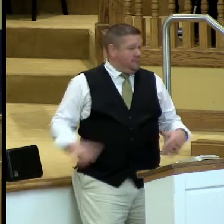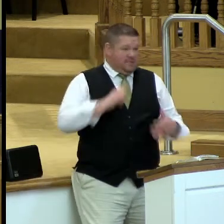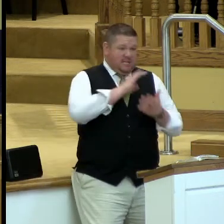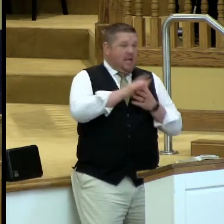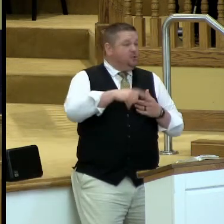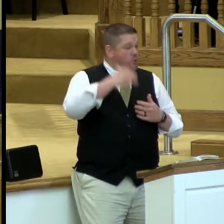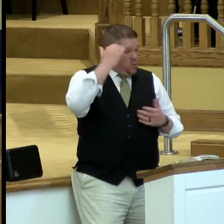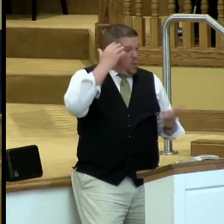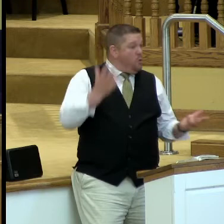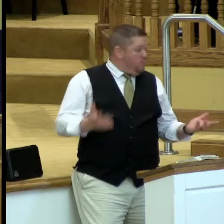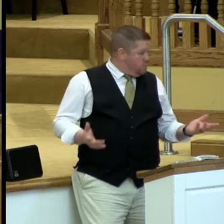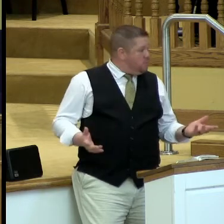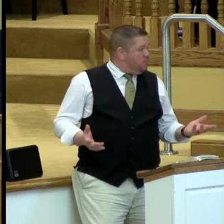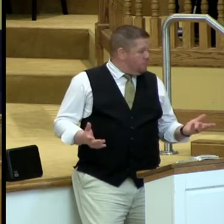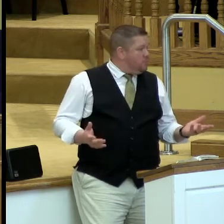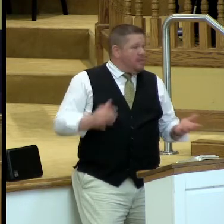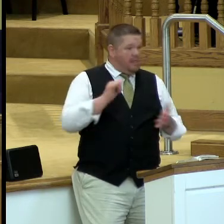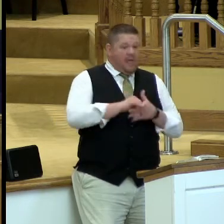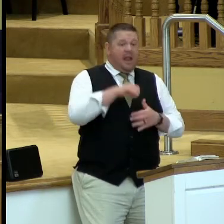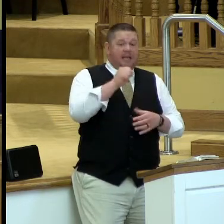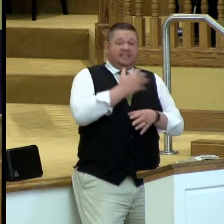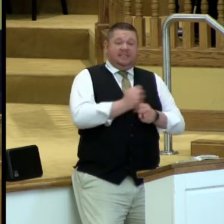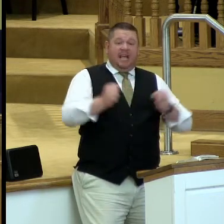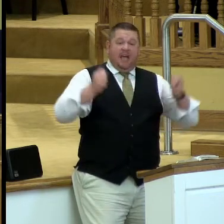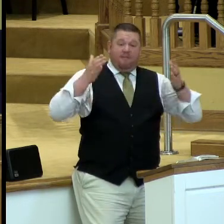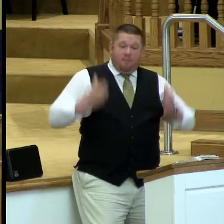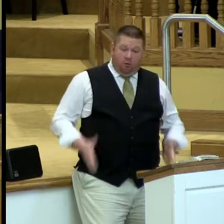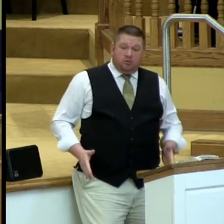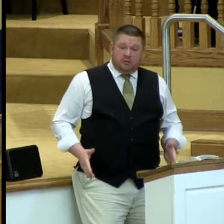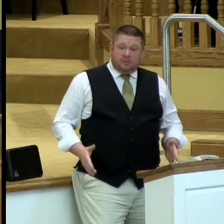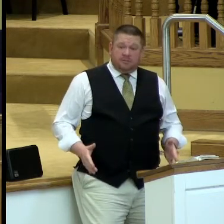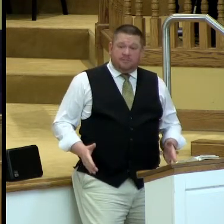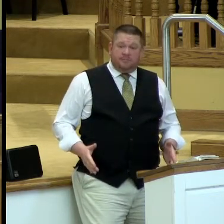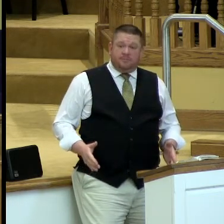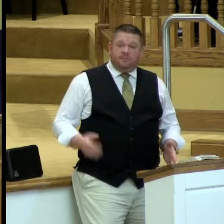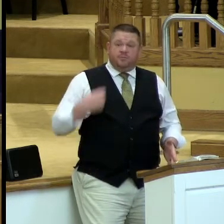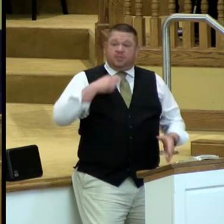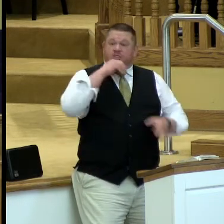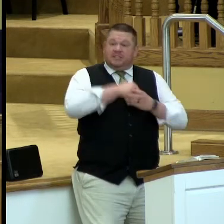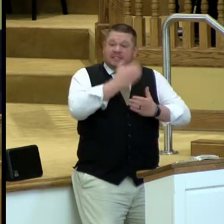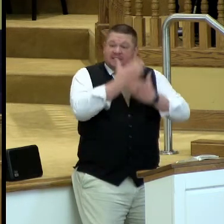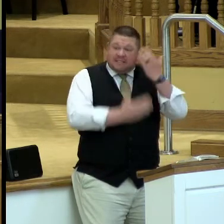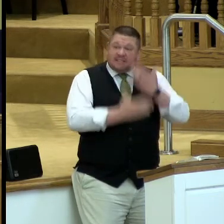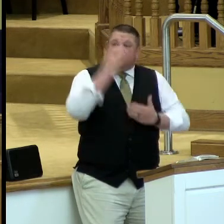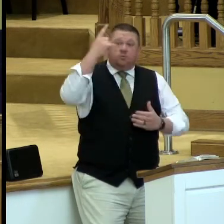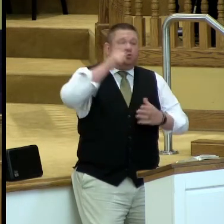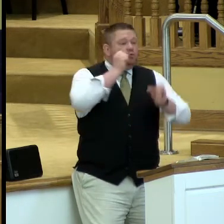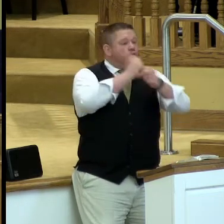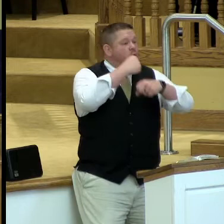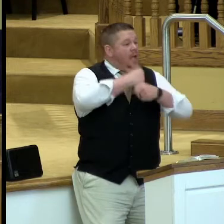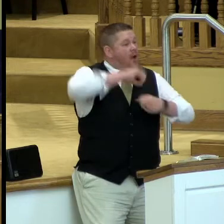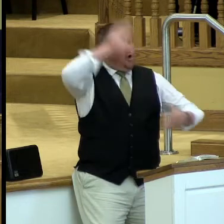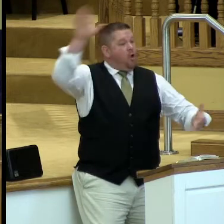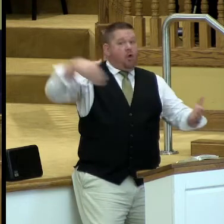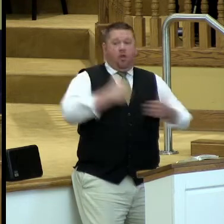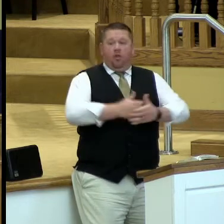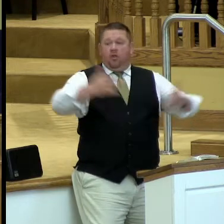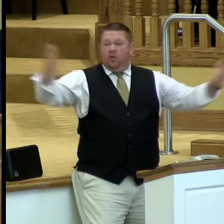Isn't it nice to know that as a saved person, we're in the hands of the one that created it all?